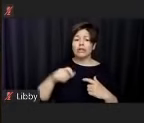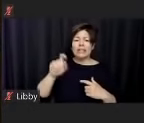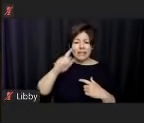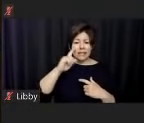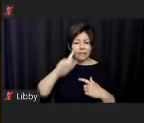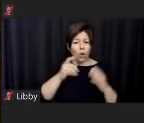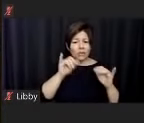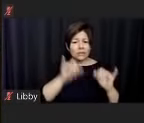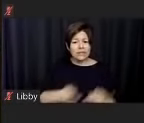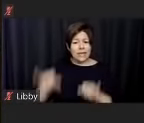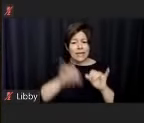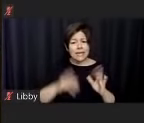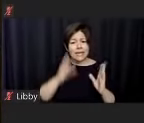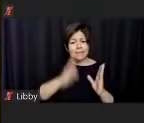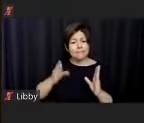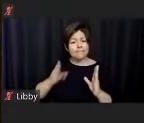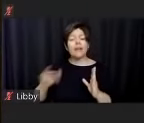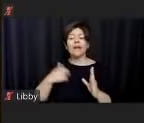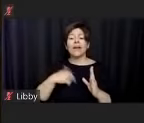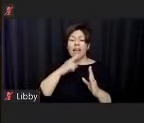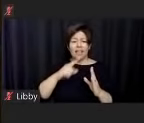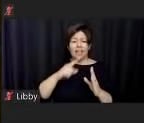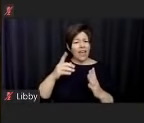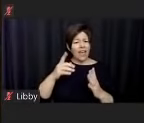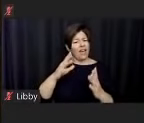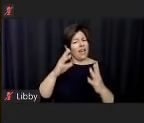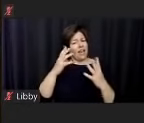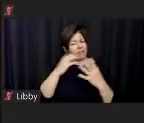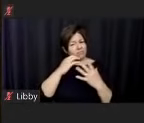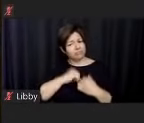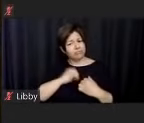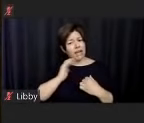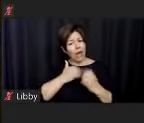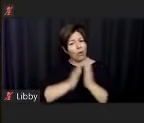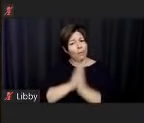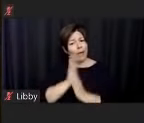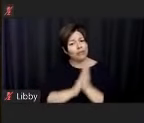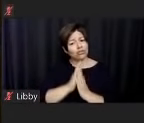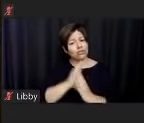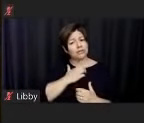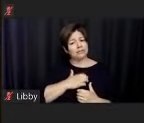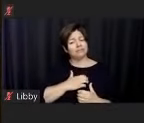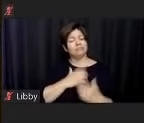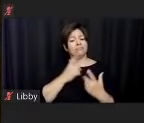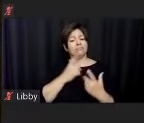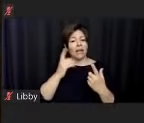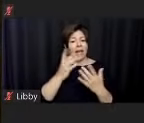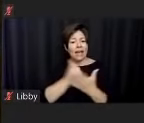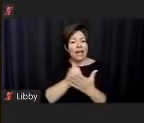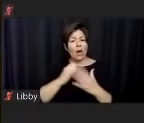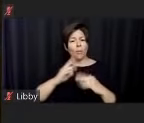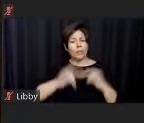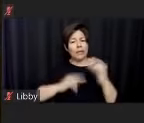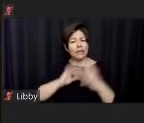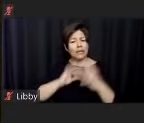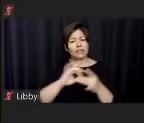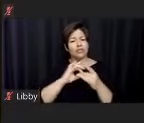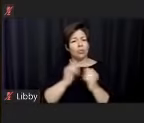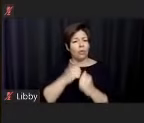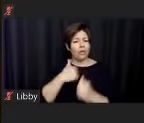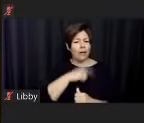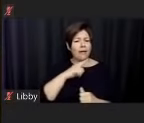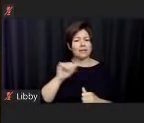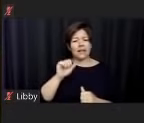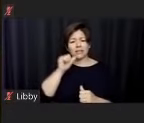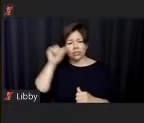our passion and commitment and motivation to support them, to build relationships with us as adults, their